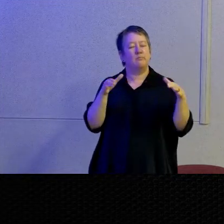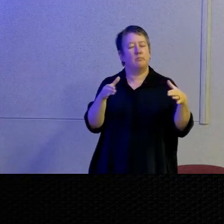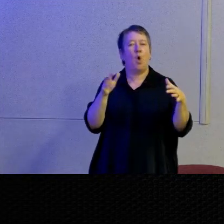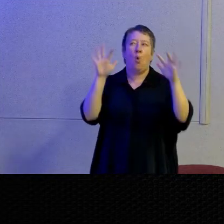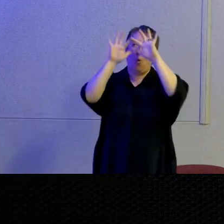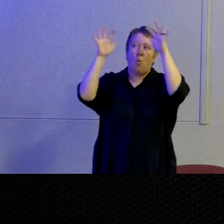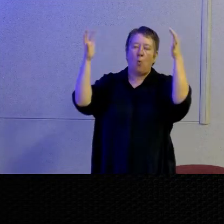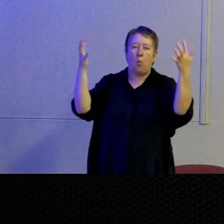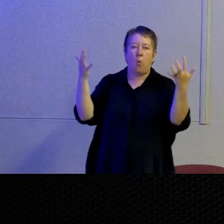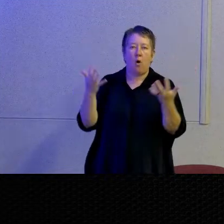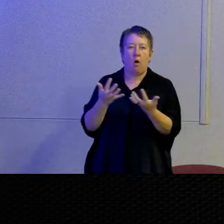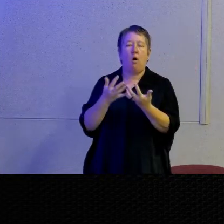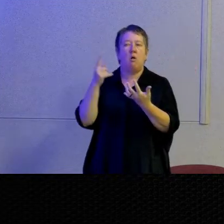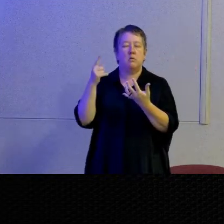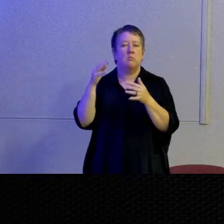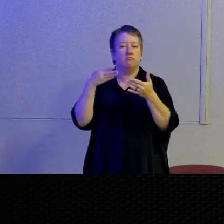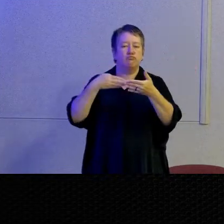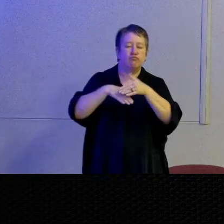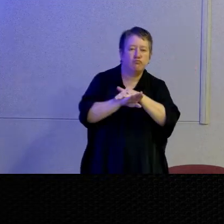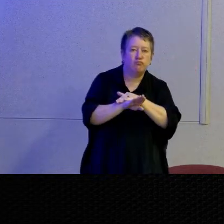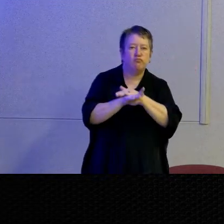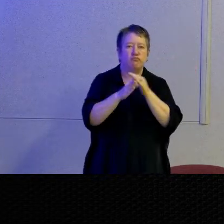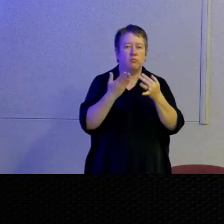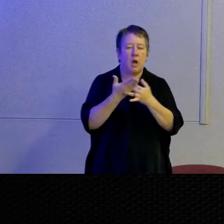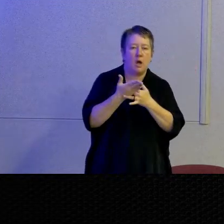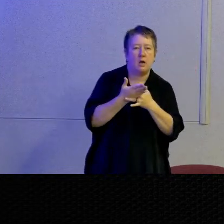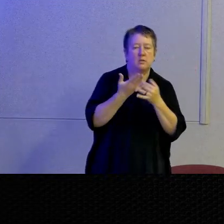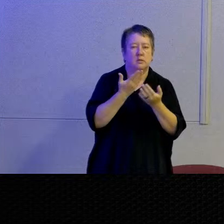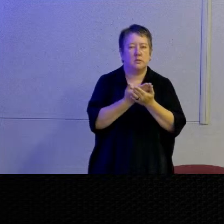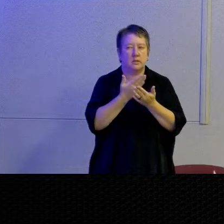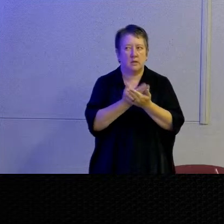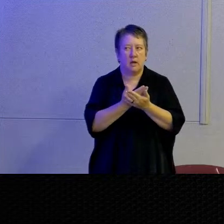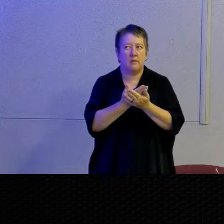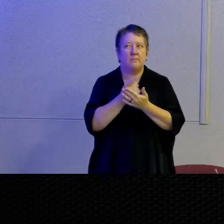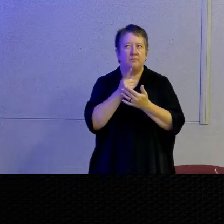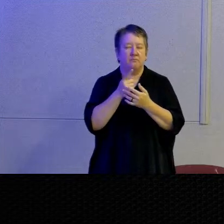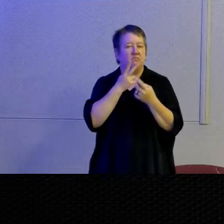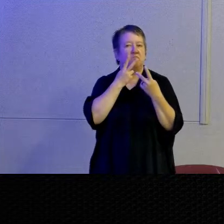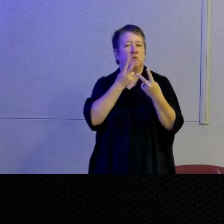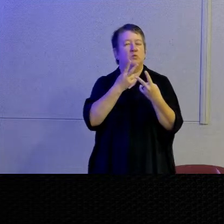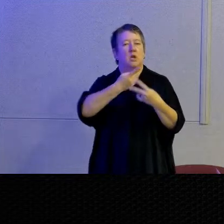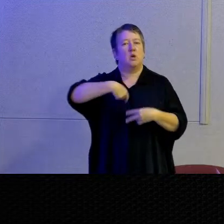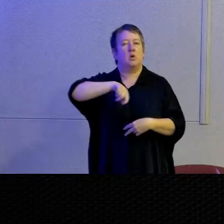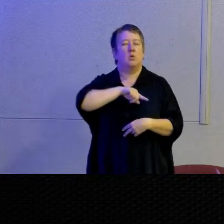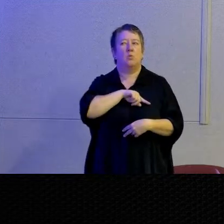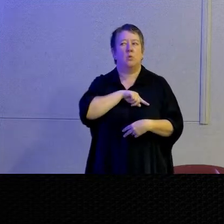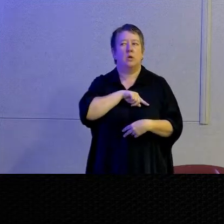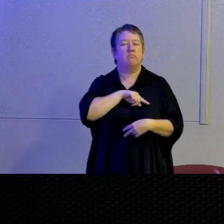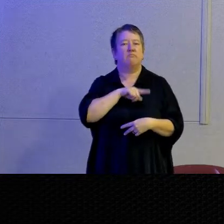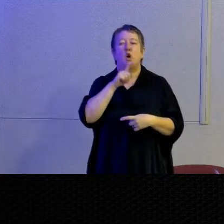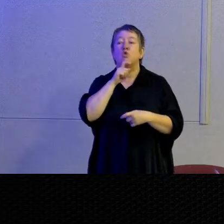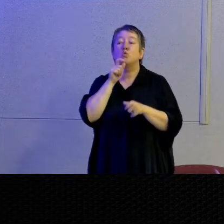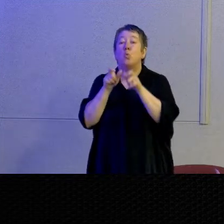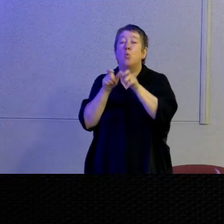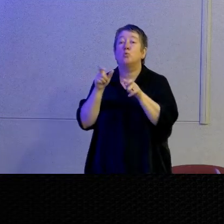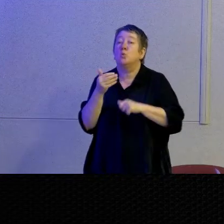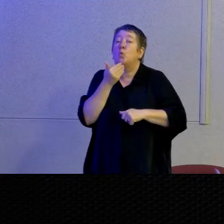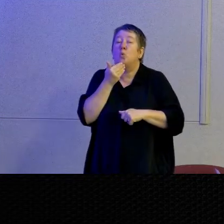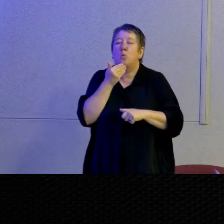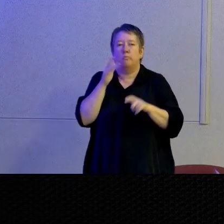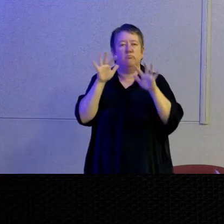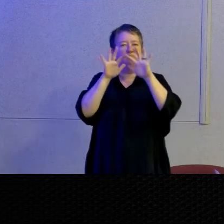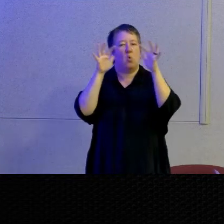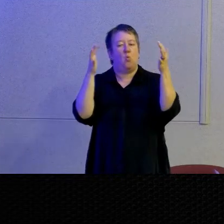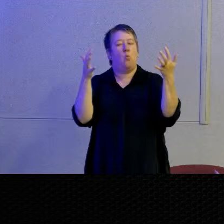there to serve the experimental community, and you see that the CERN users come from a